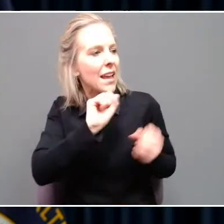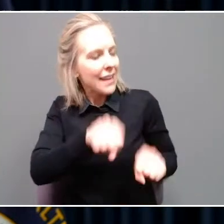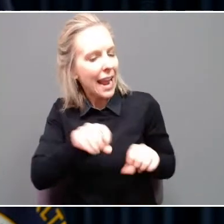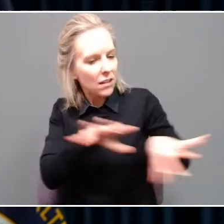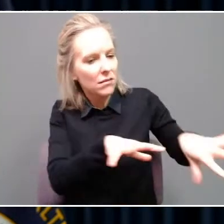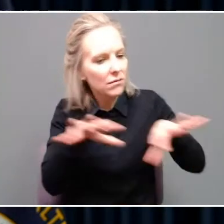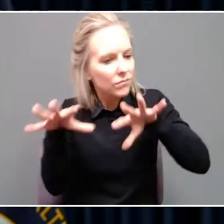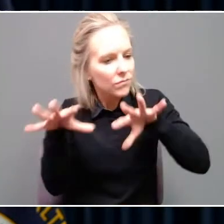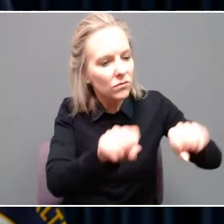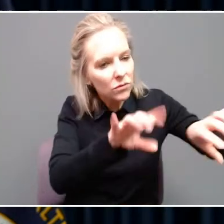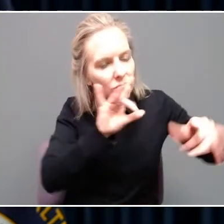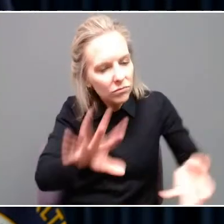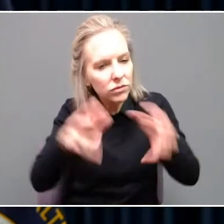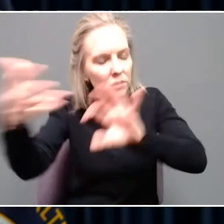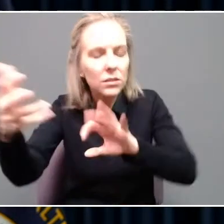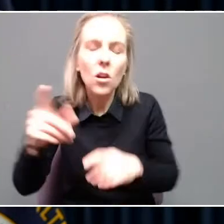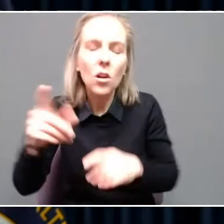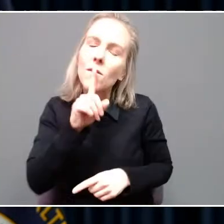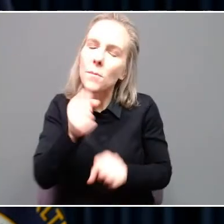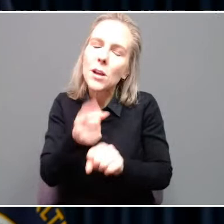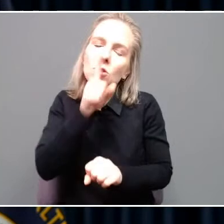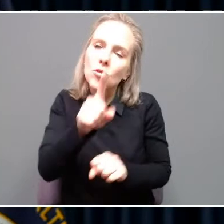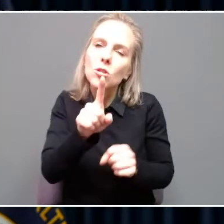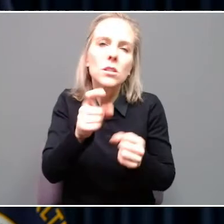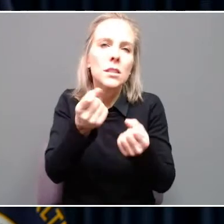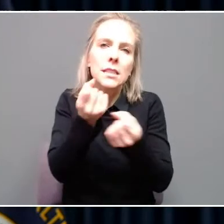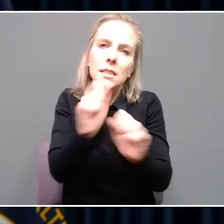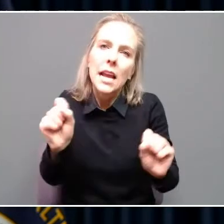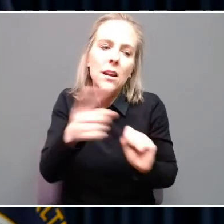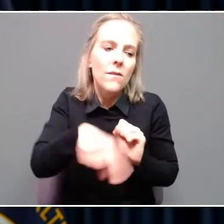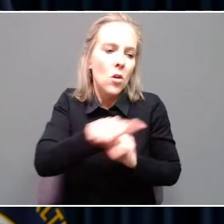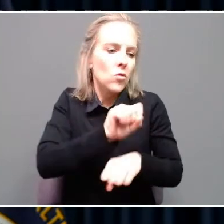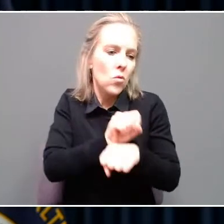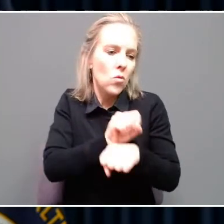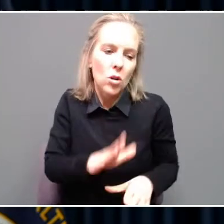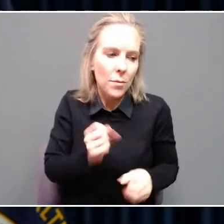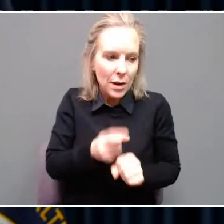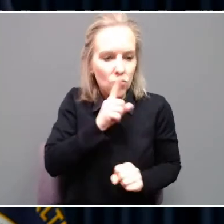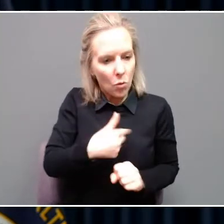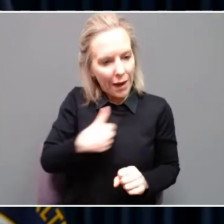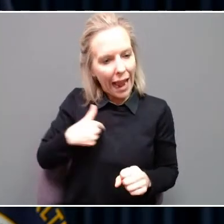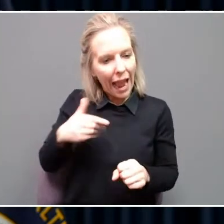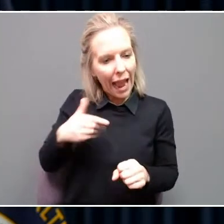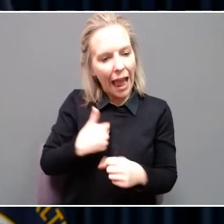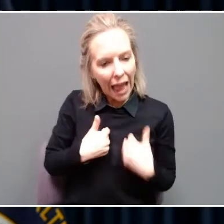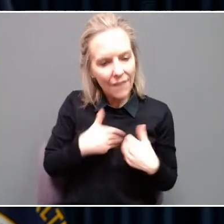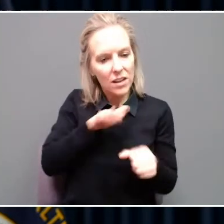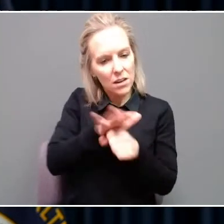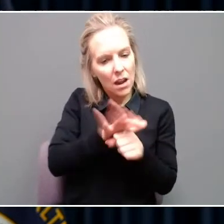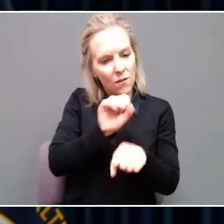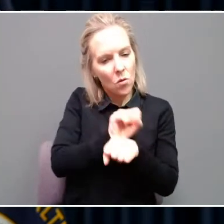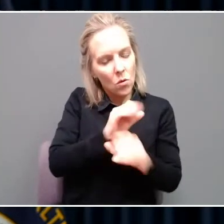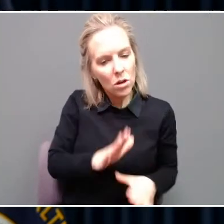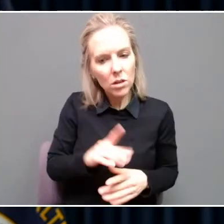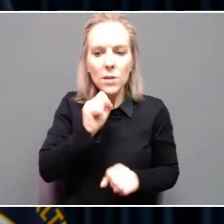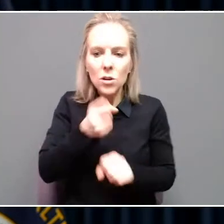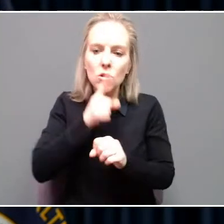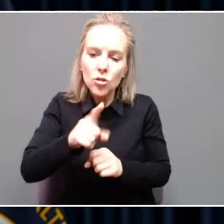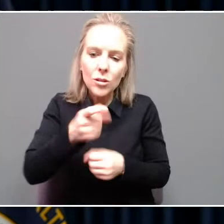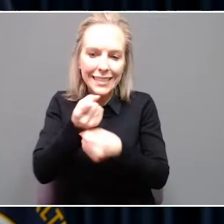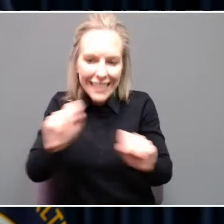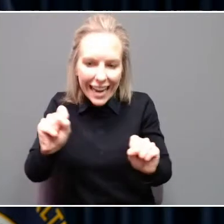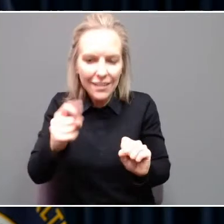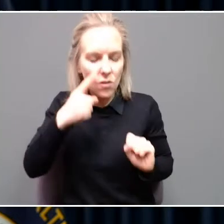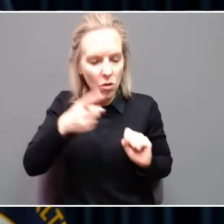of our workers is the only way we have enough workers. And then ensuring the safety of our workers is the start